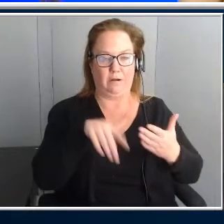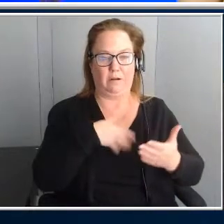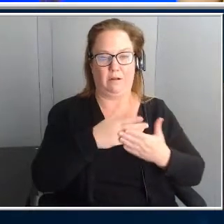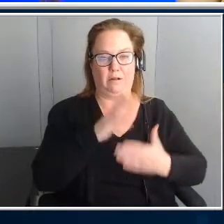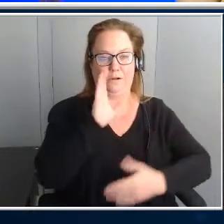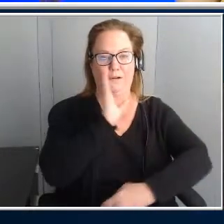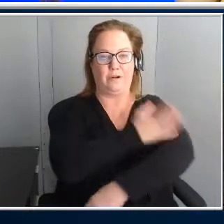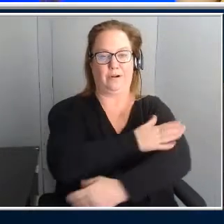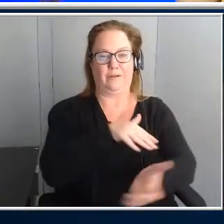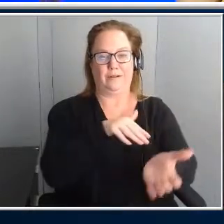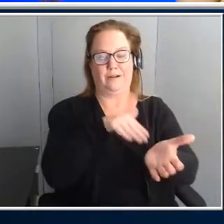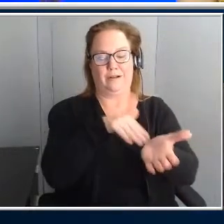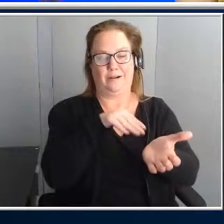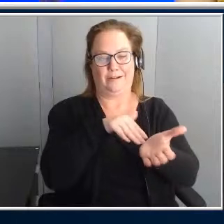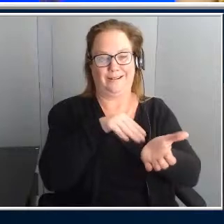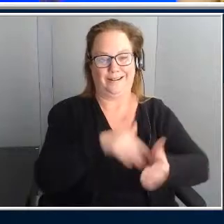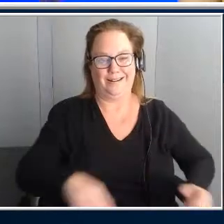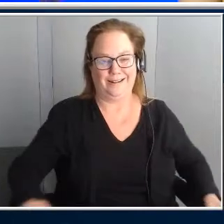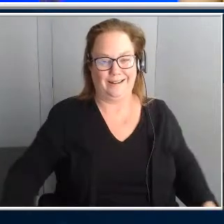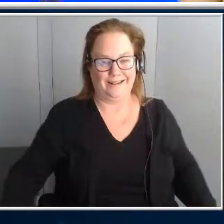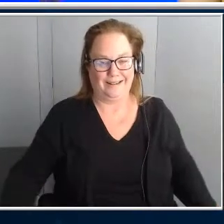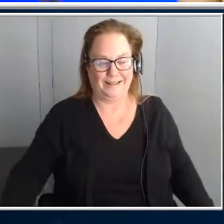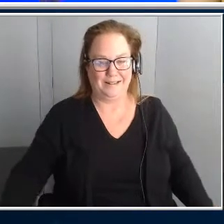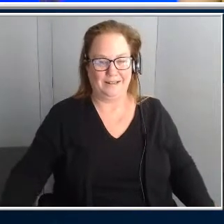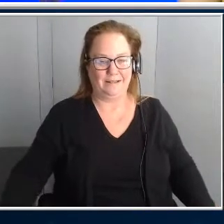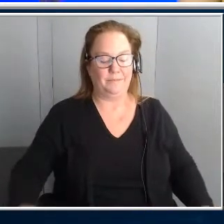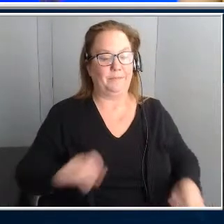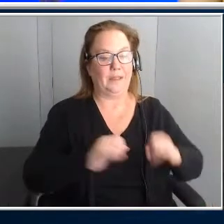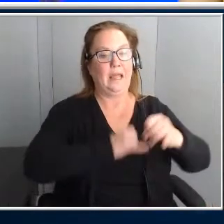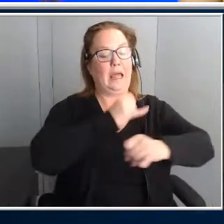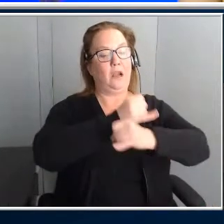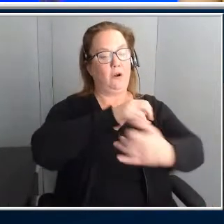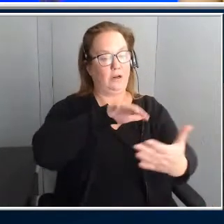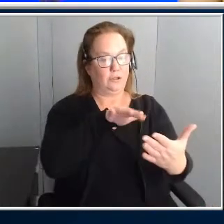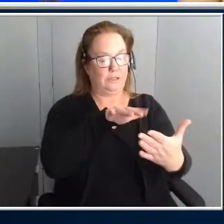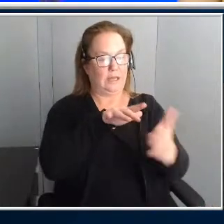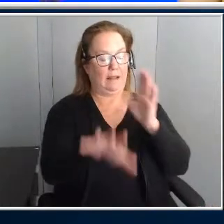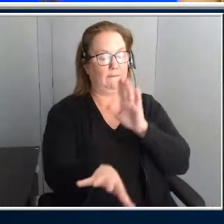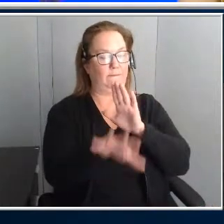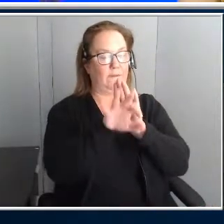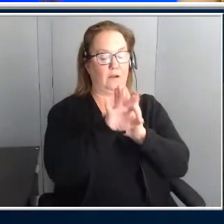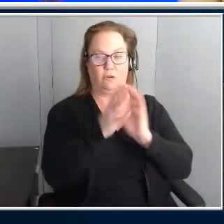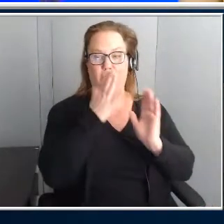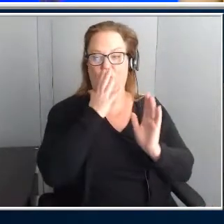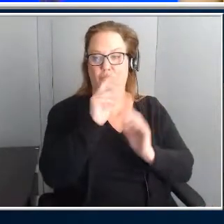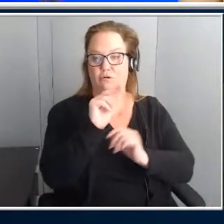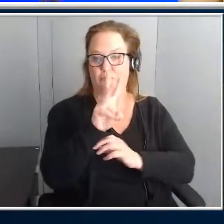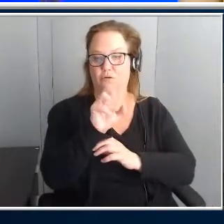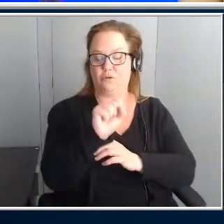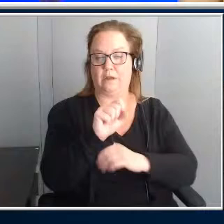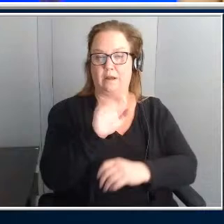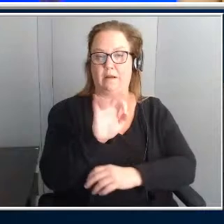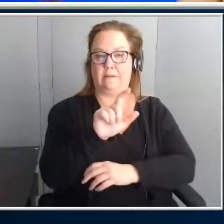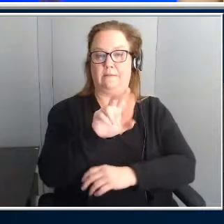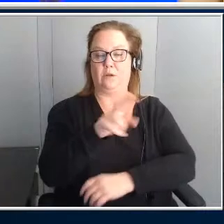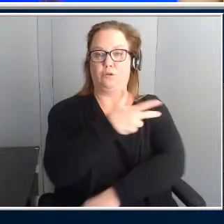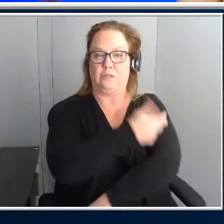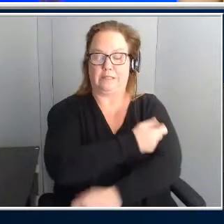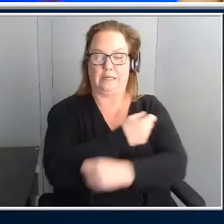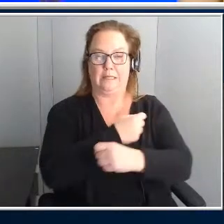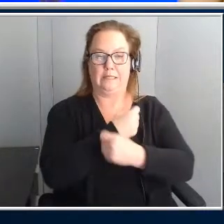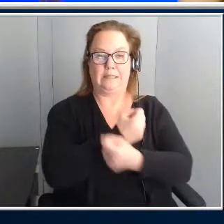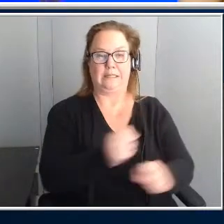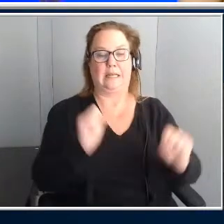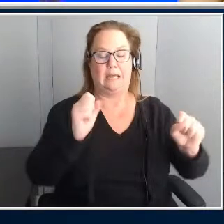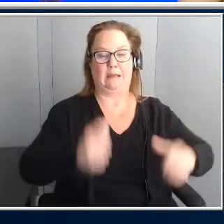doctor right there. Right. That's sweet. I want to ask you about an international study that found that, this is good news, that flu shots can save the lives of people